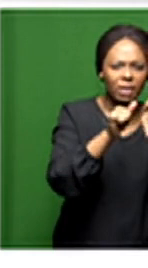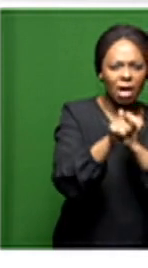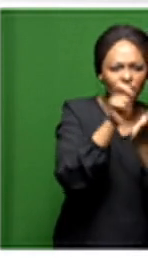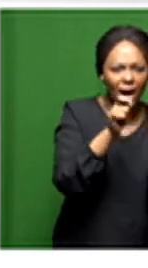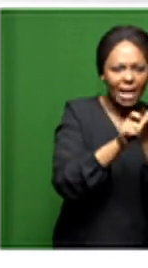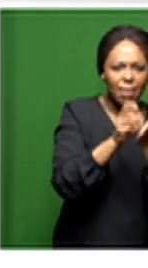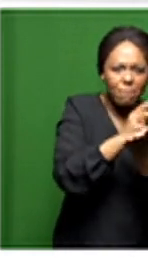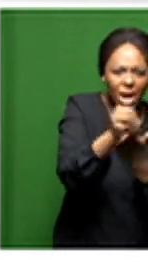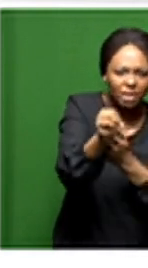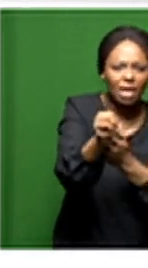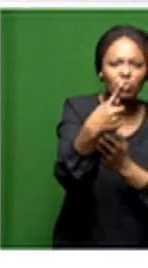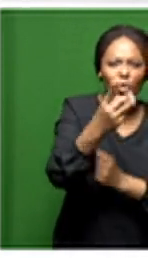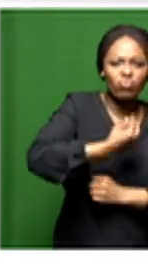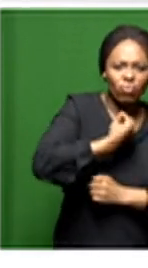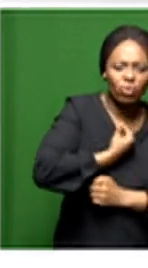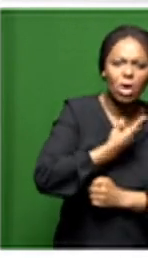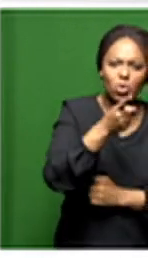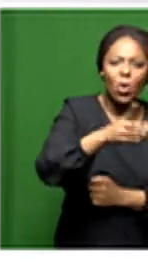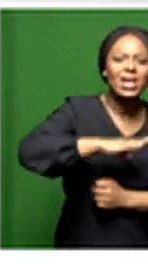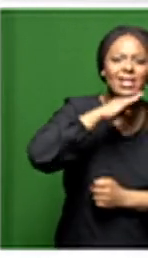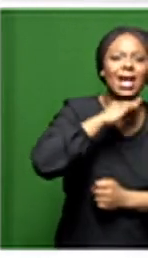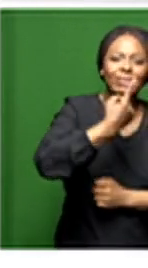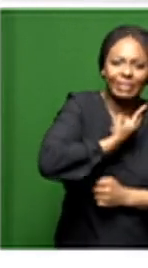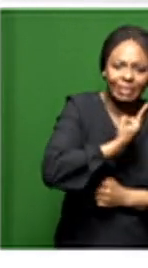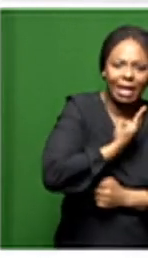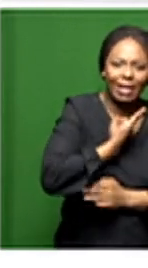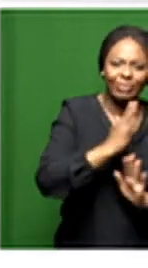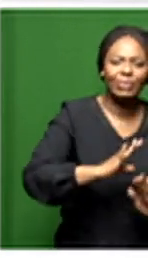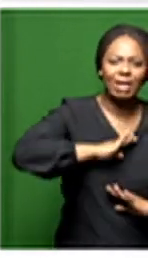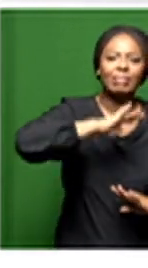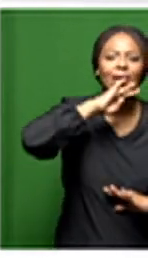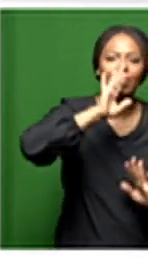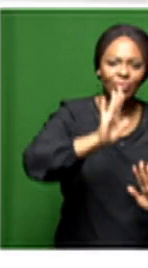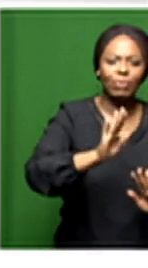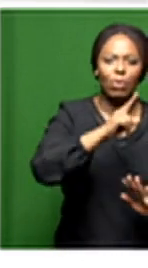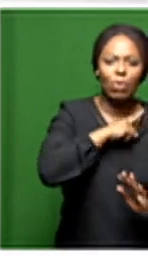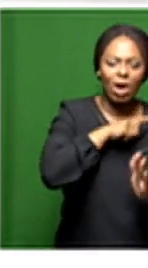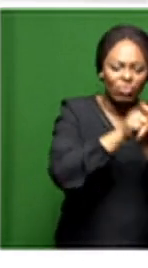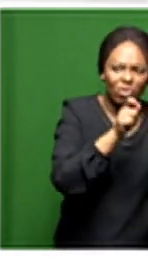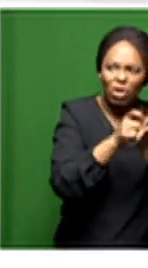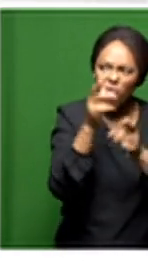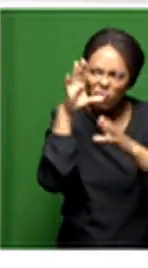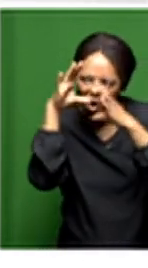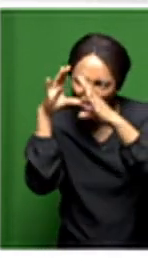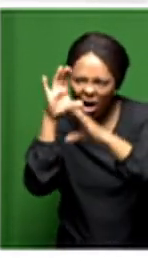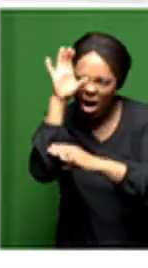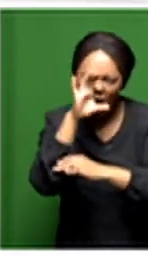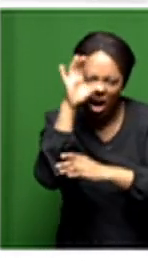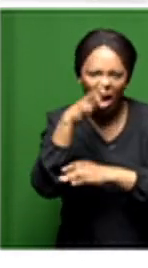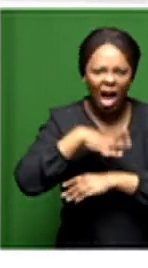to the young people that you are enough. God decided to make you for a specific reason, so you should focus on